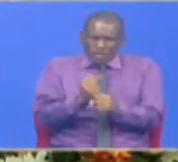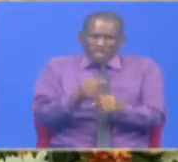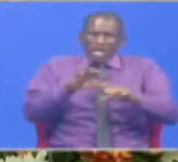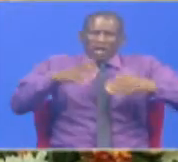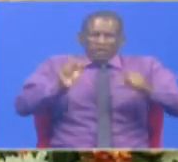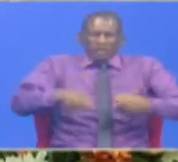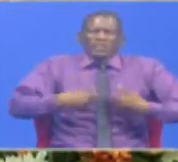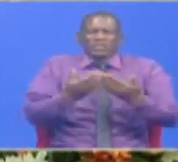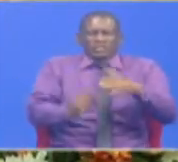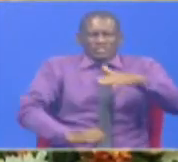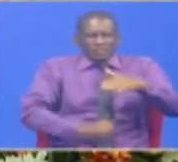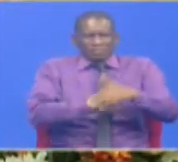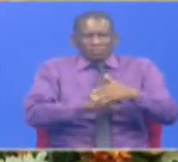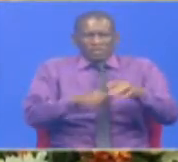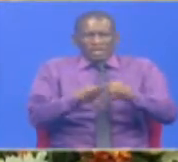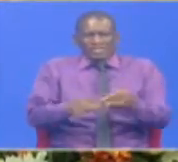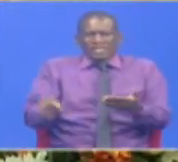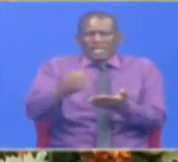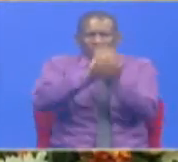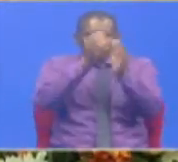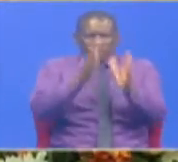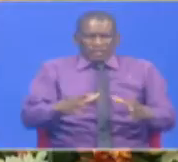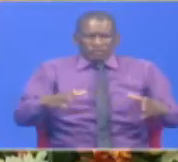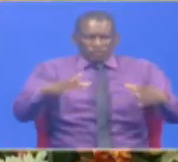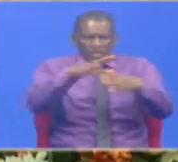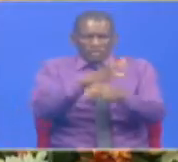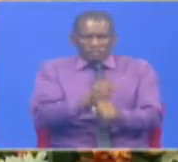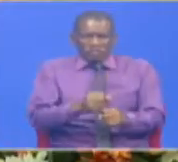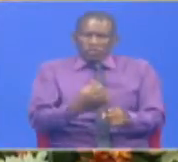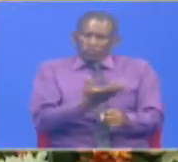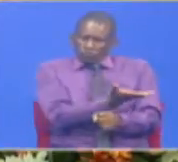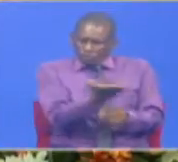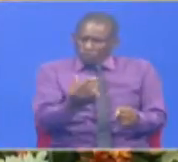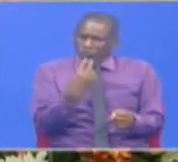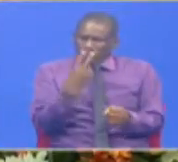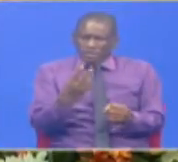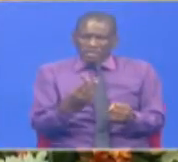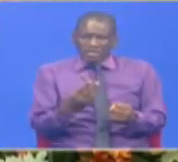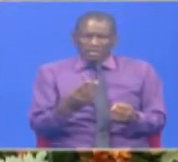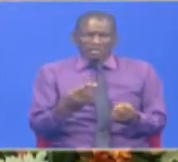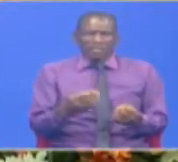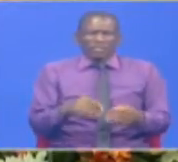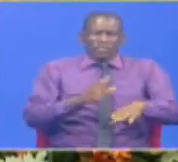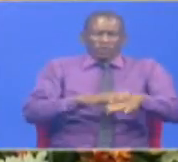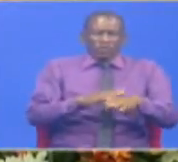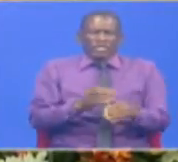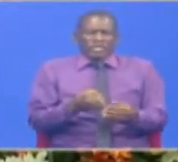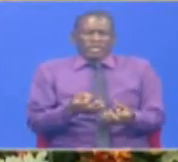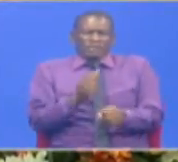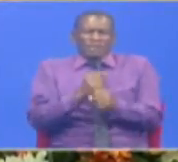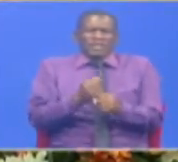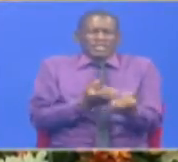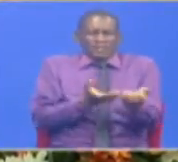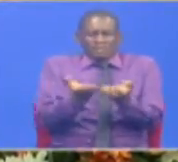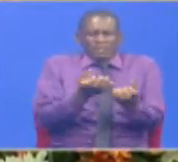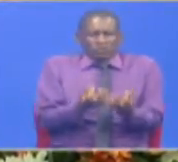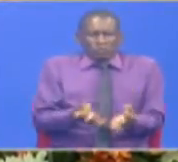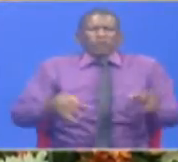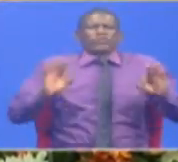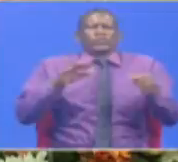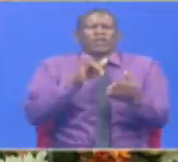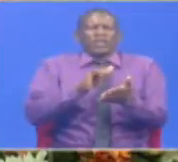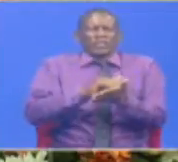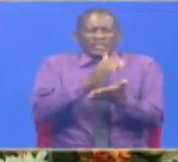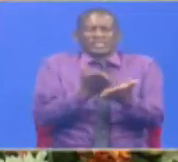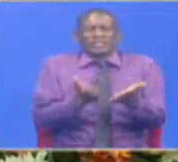incentives as an employer's body for them to see the attraction in formalizing And that is something that is going on so that we